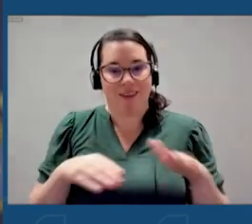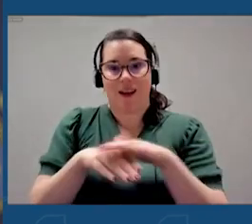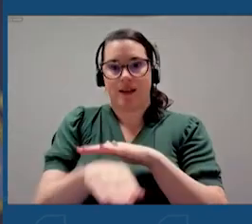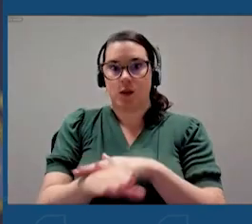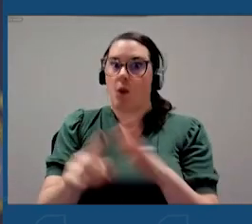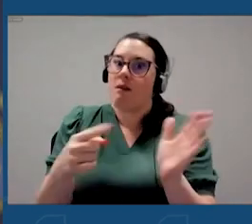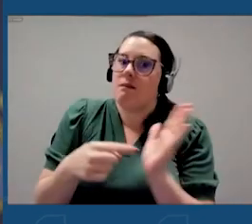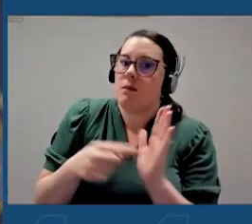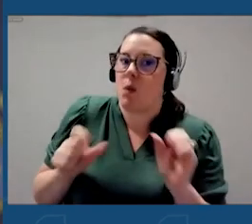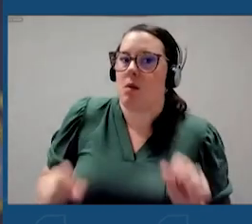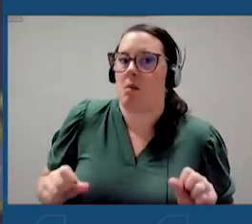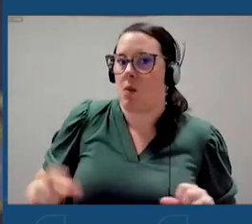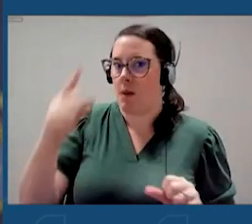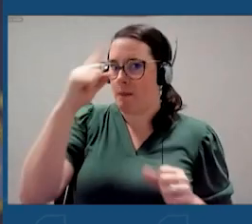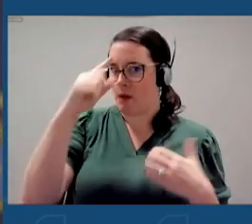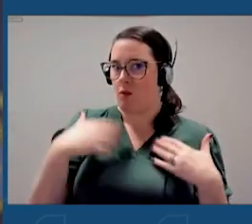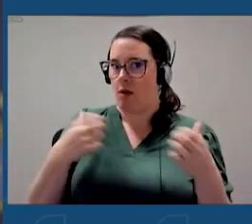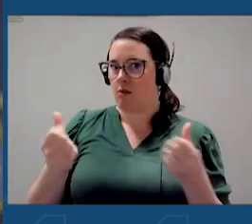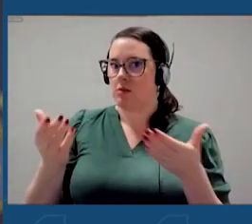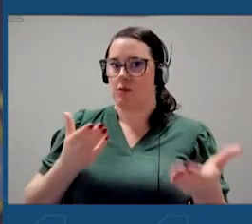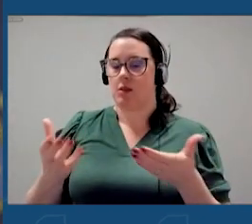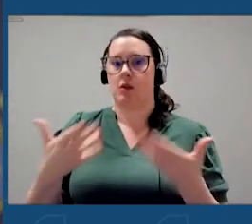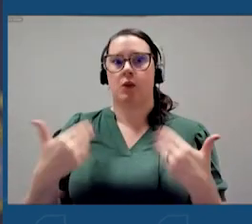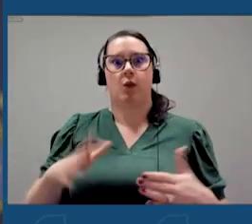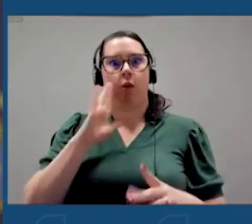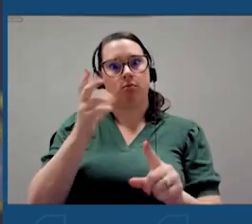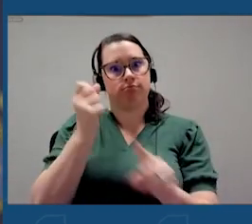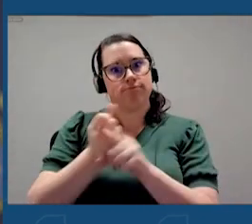health services. That's going to make a difference.